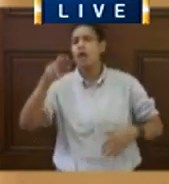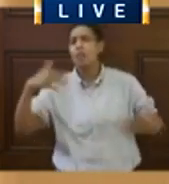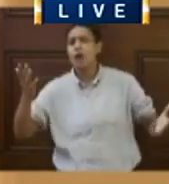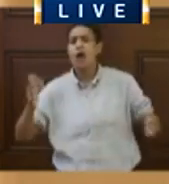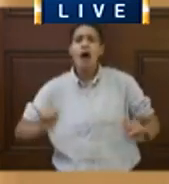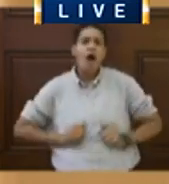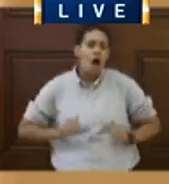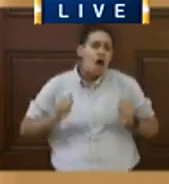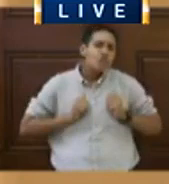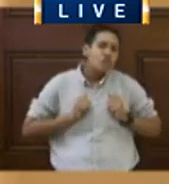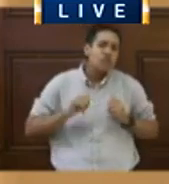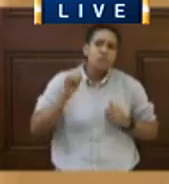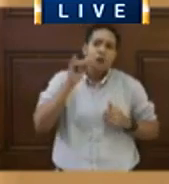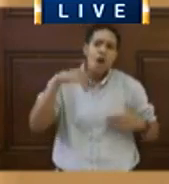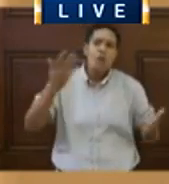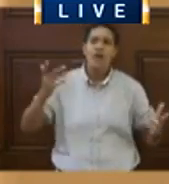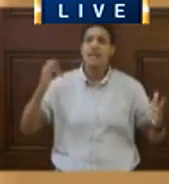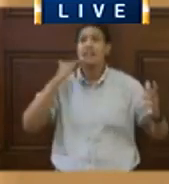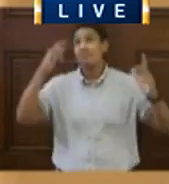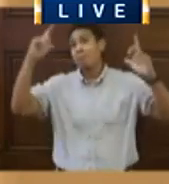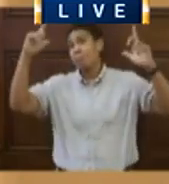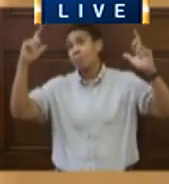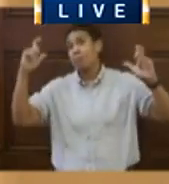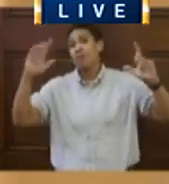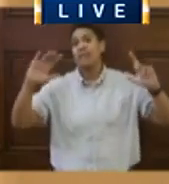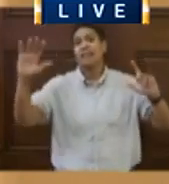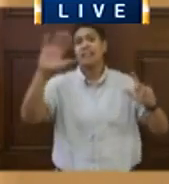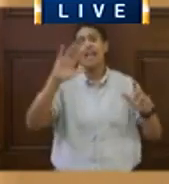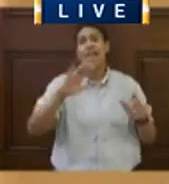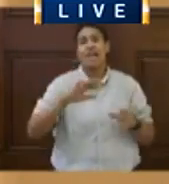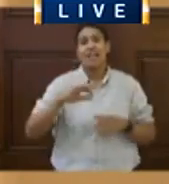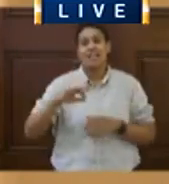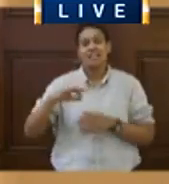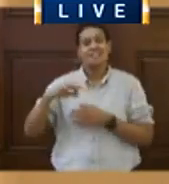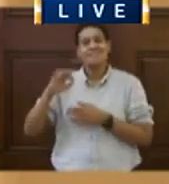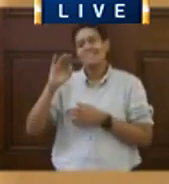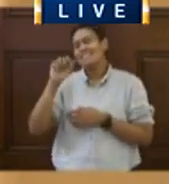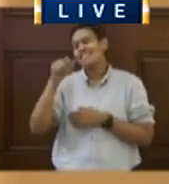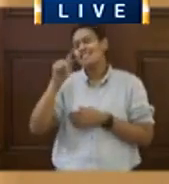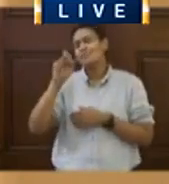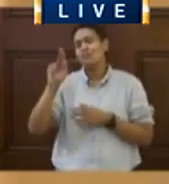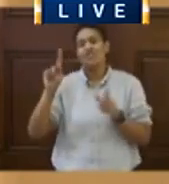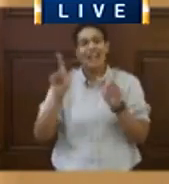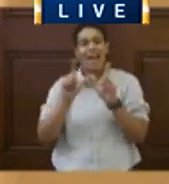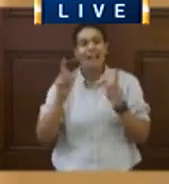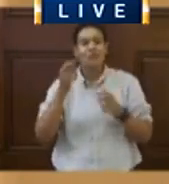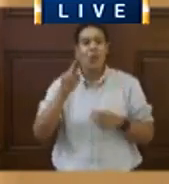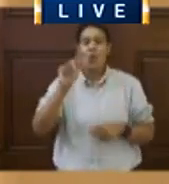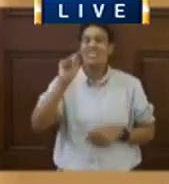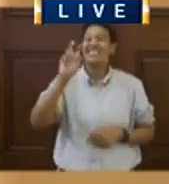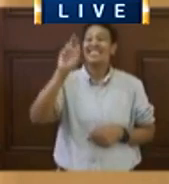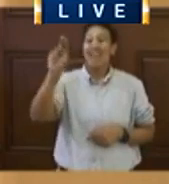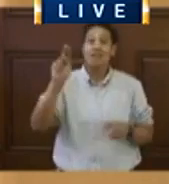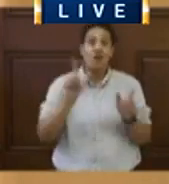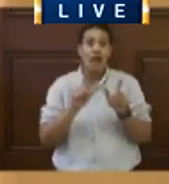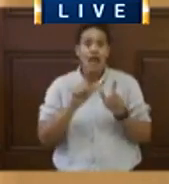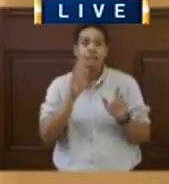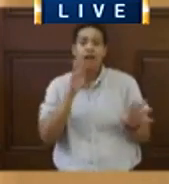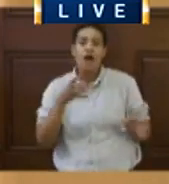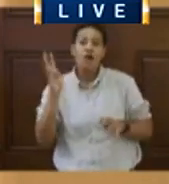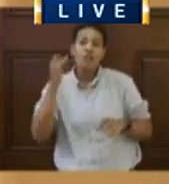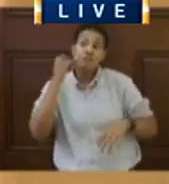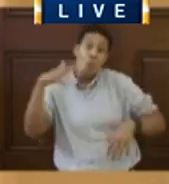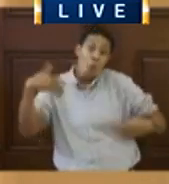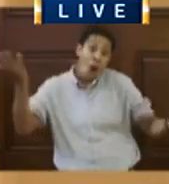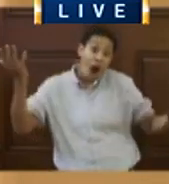They'll be able to take a photograph of their spirits license or their tavern license and upload it. If they don't have a spirits and tavern license